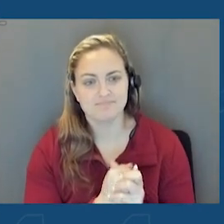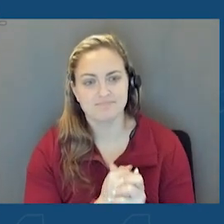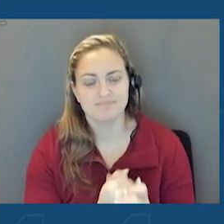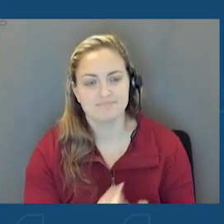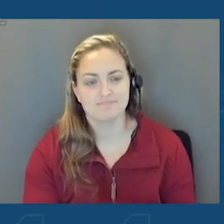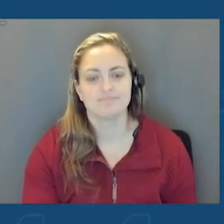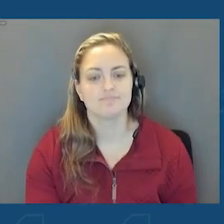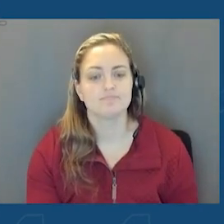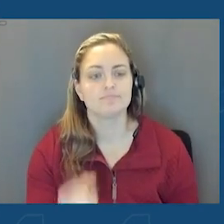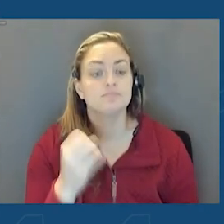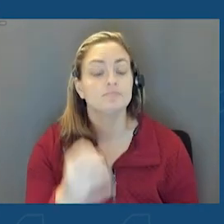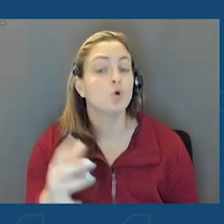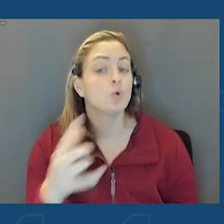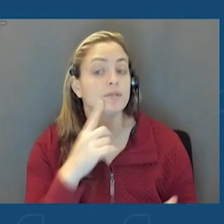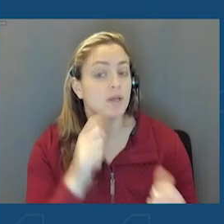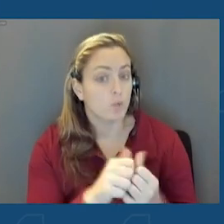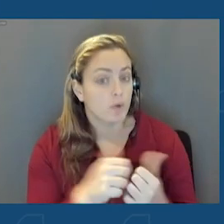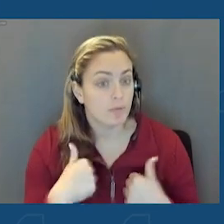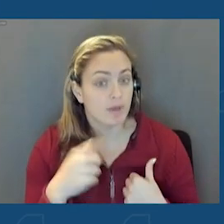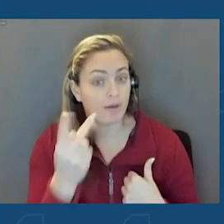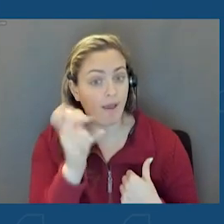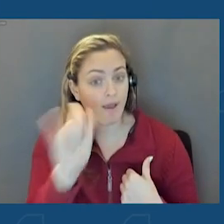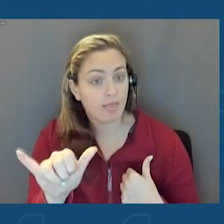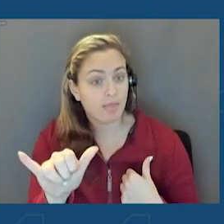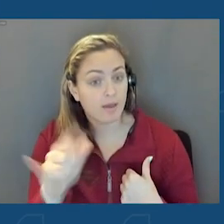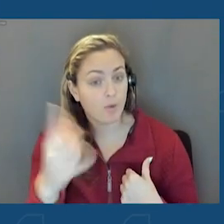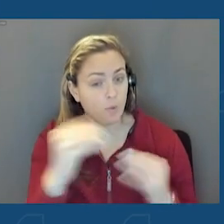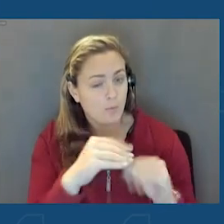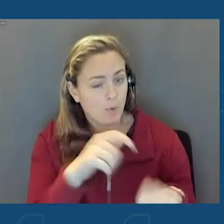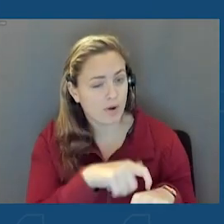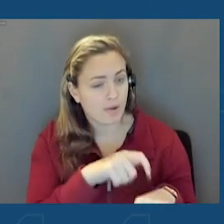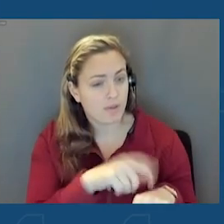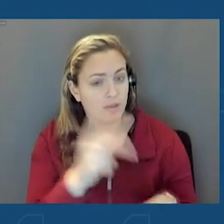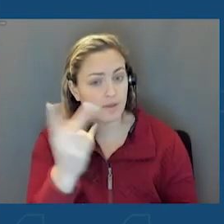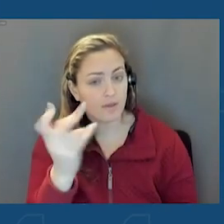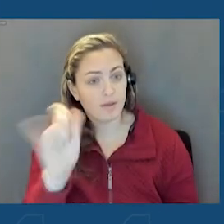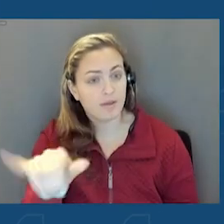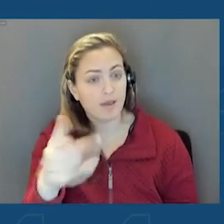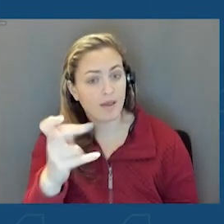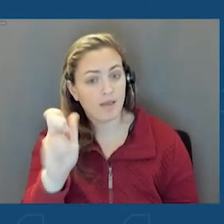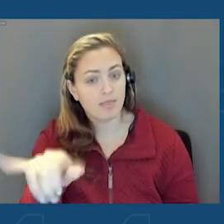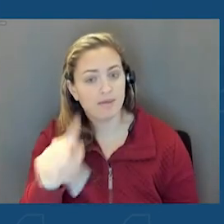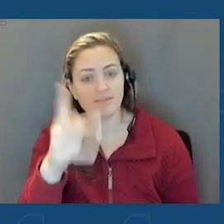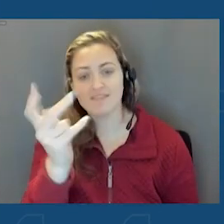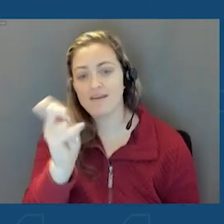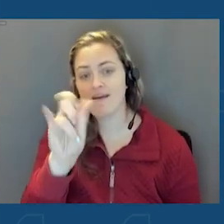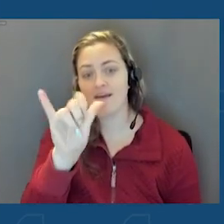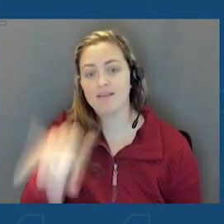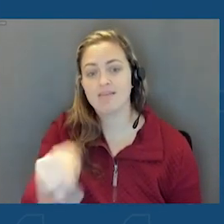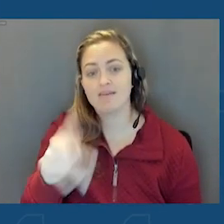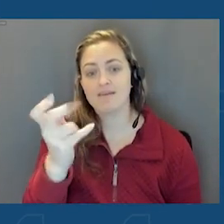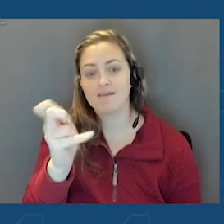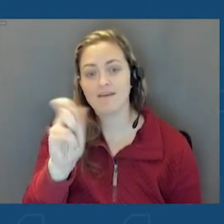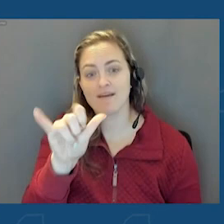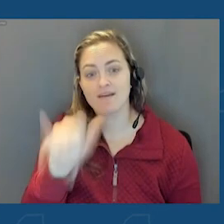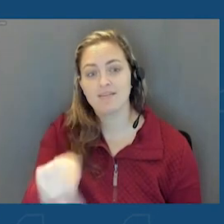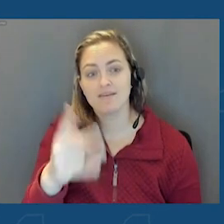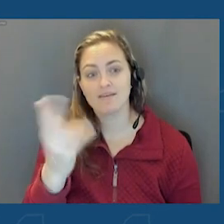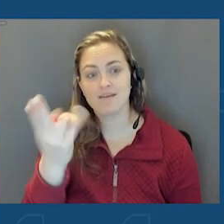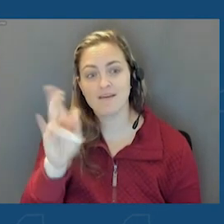So say with me, Kathy, one more time. Kathy, Kathy, Kathy,